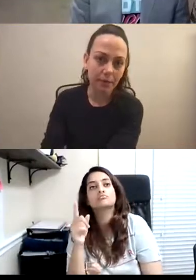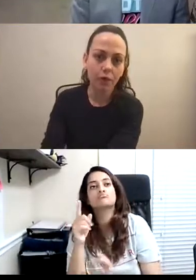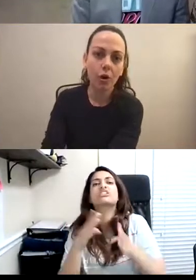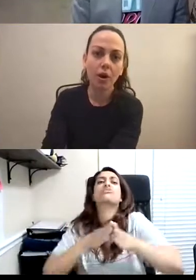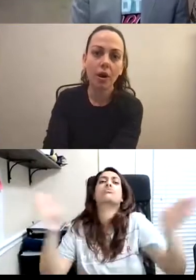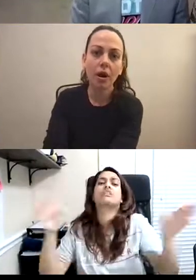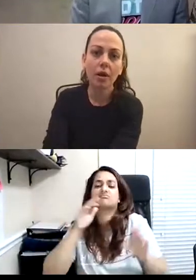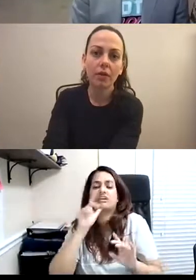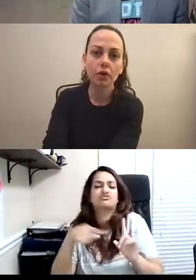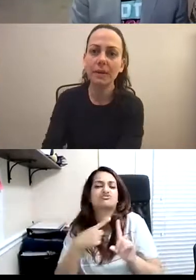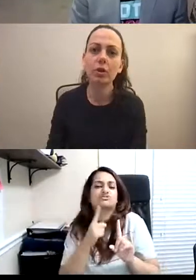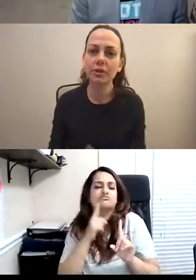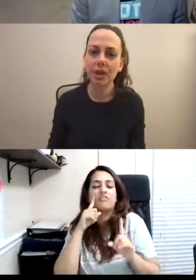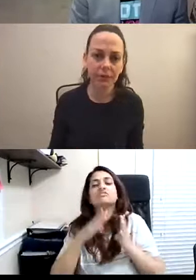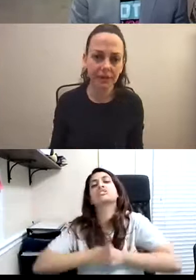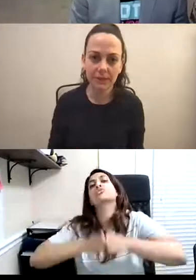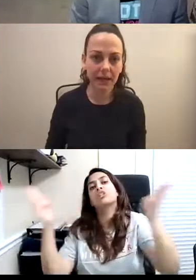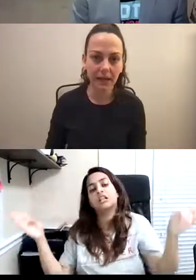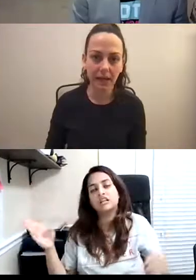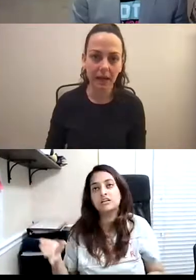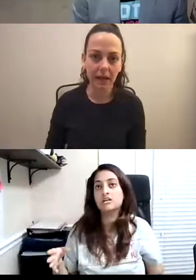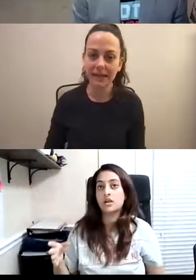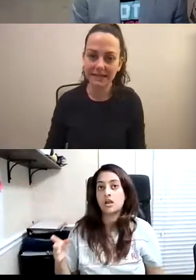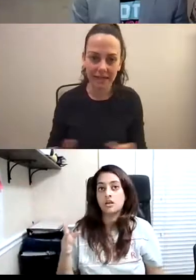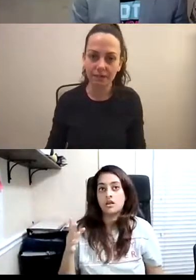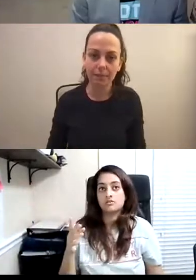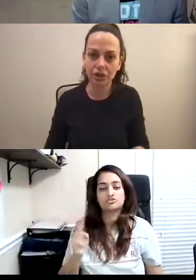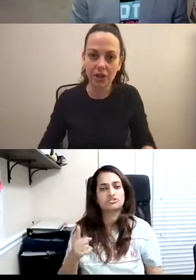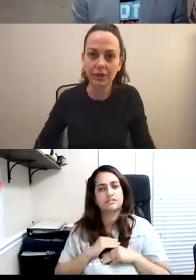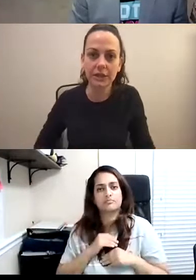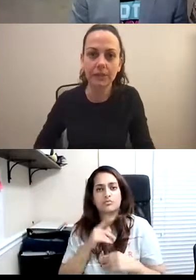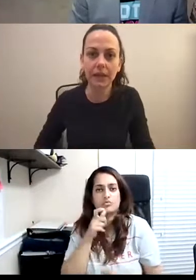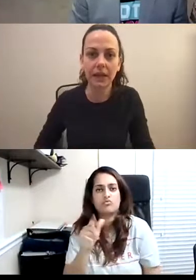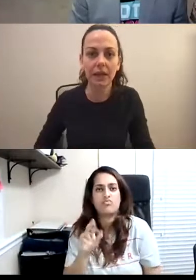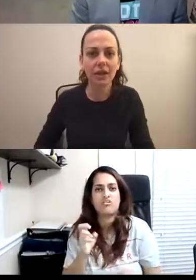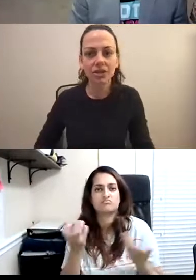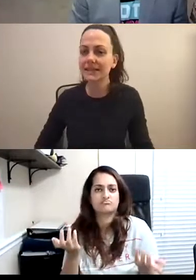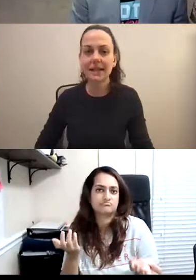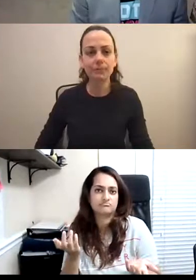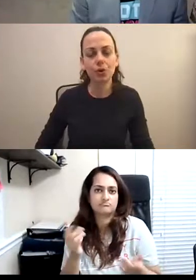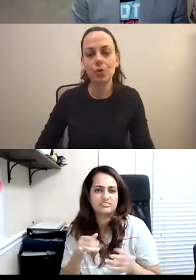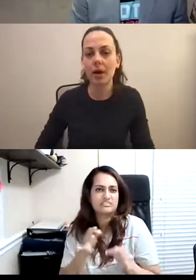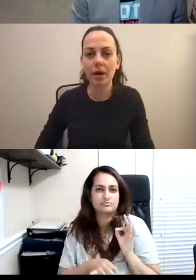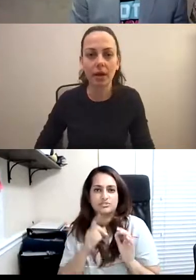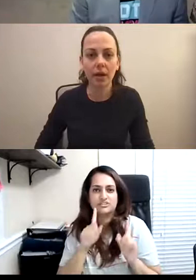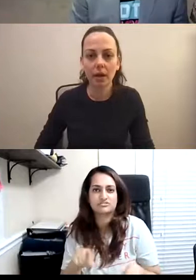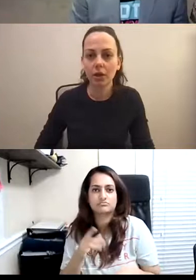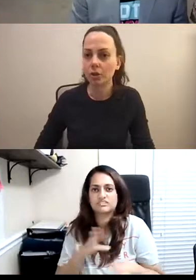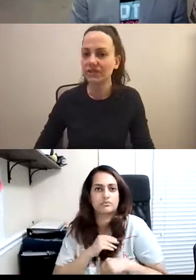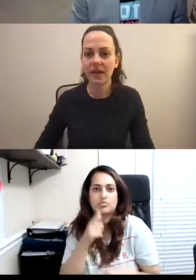tip for those people. I'm generally speaking, not deaf, but generally speaking, just accept who you